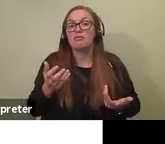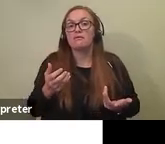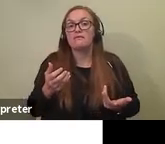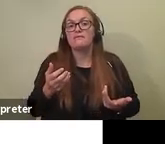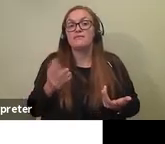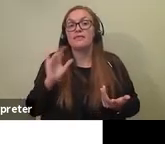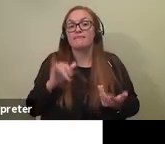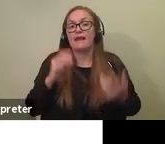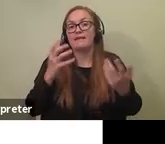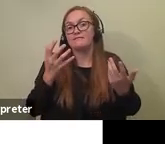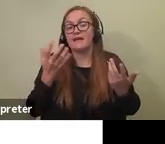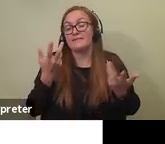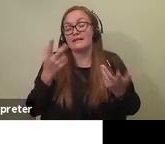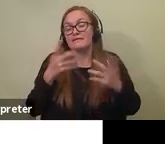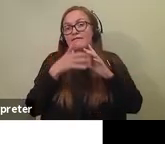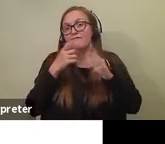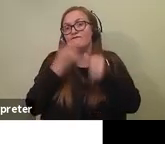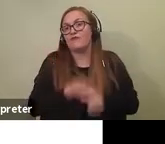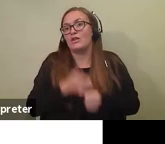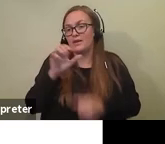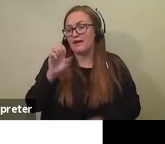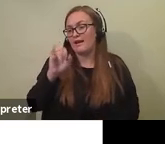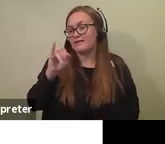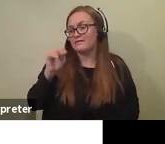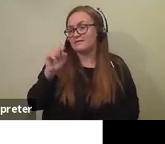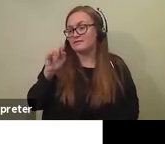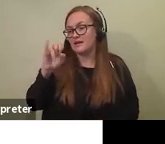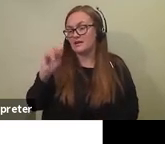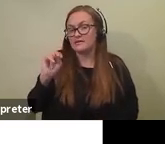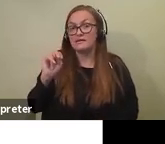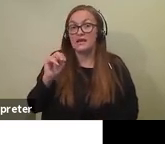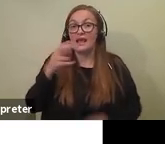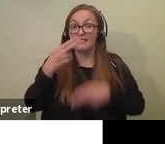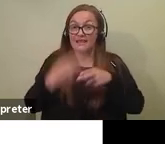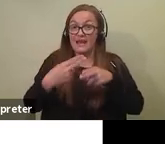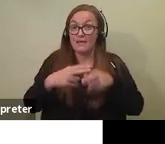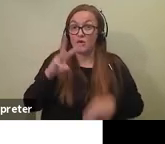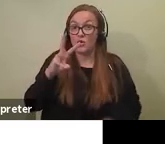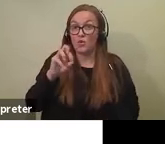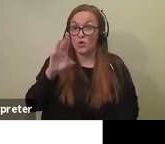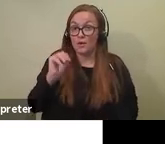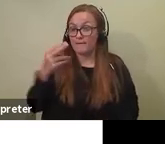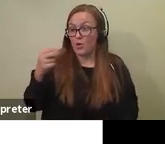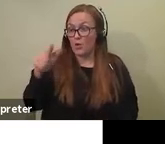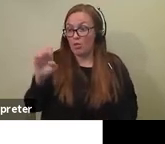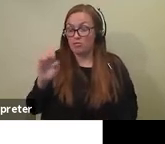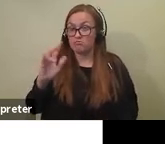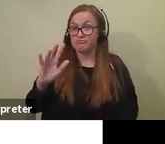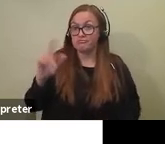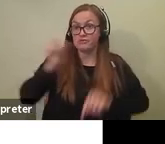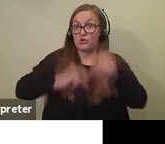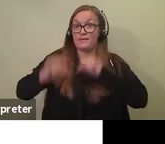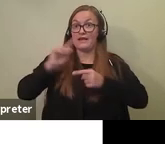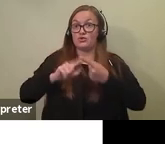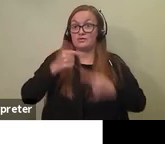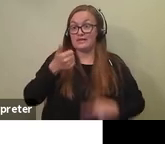Einstein's equations. And the name wormhole actually goes back to the 1950s. So long before